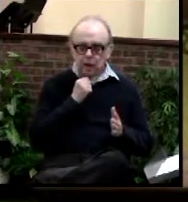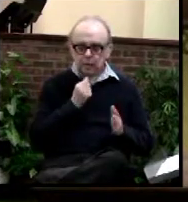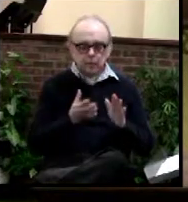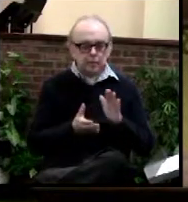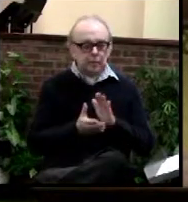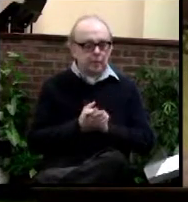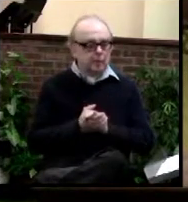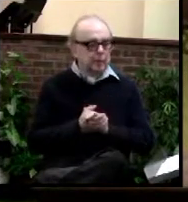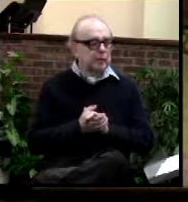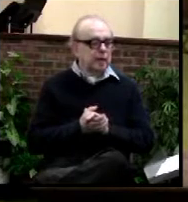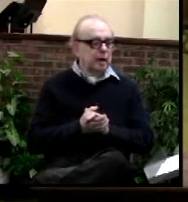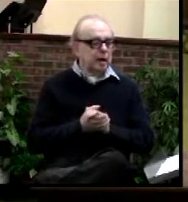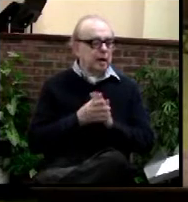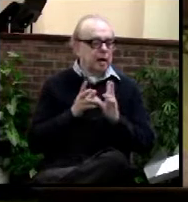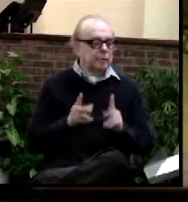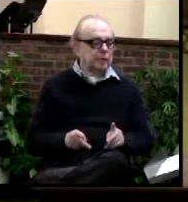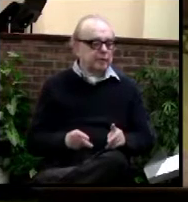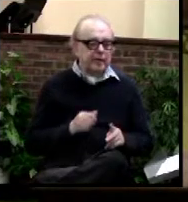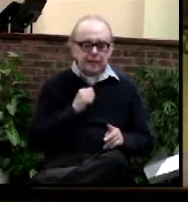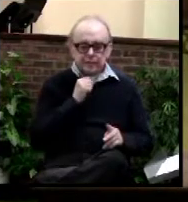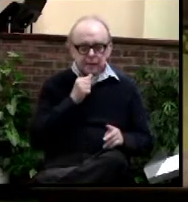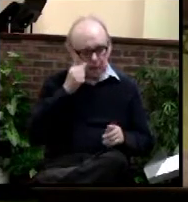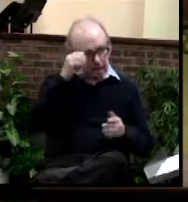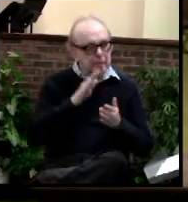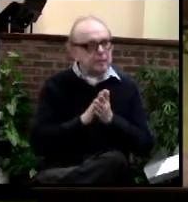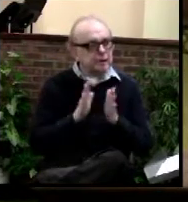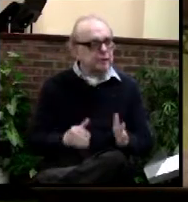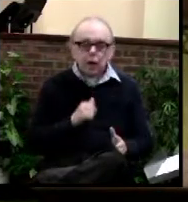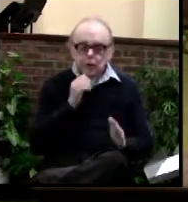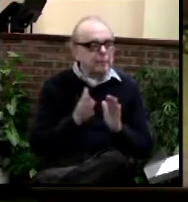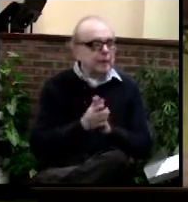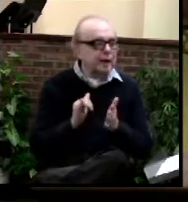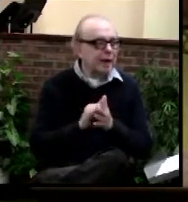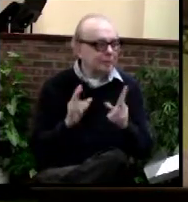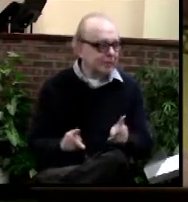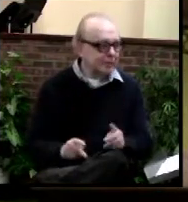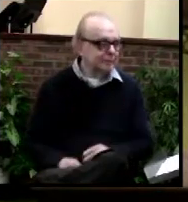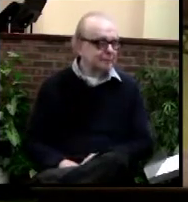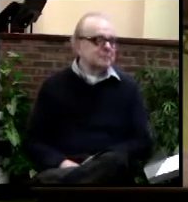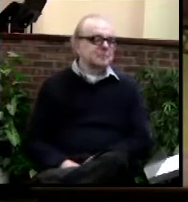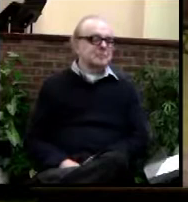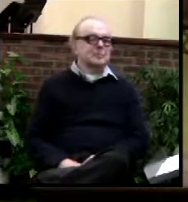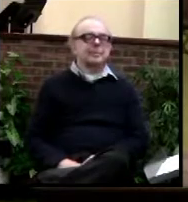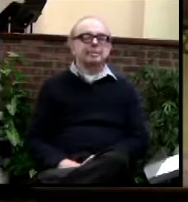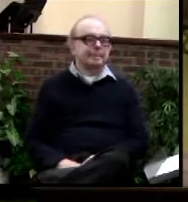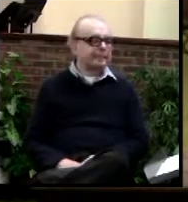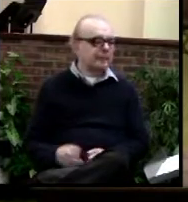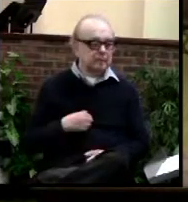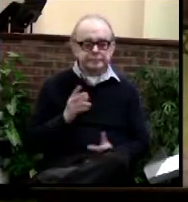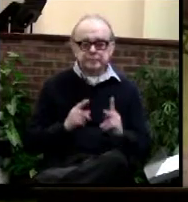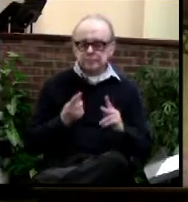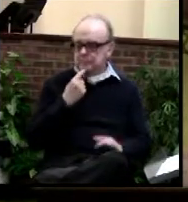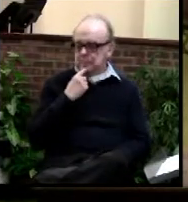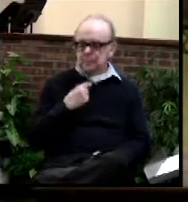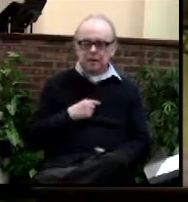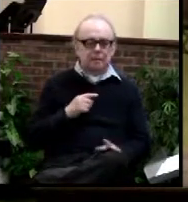you're a believer, don't marry somebody that's an unbeliever. Okay? Now, I've had people say, well, we'll change